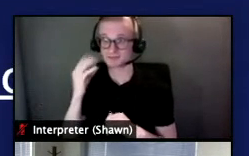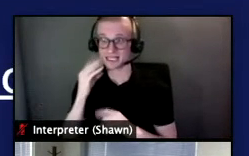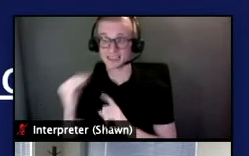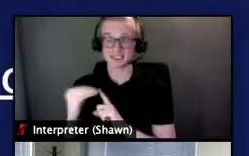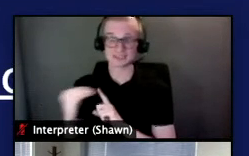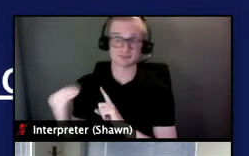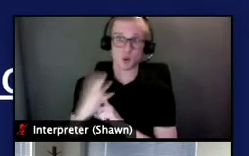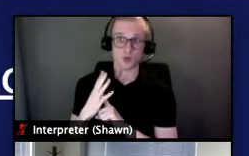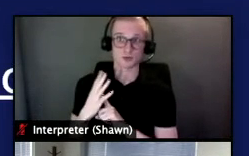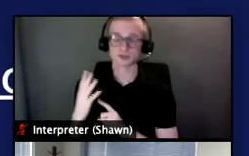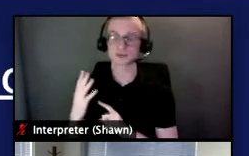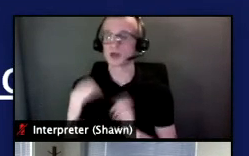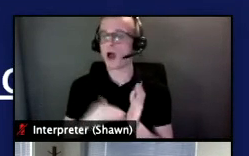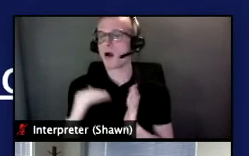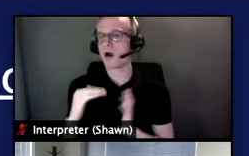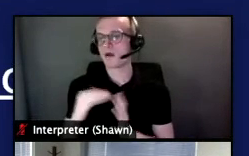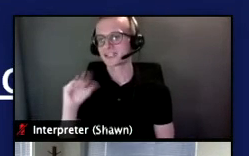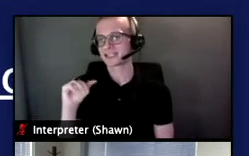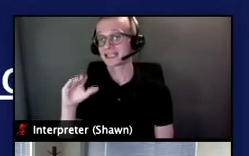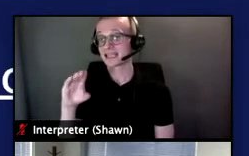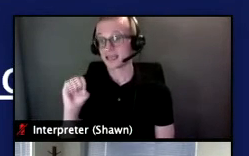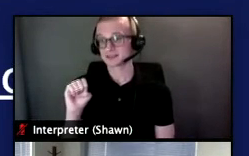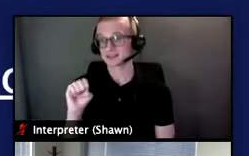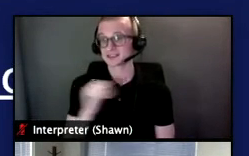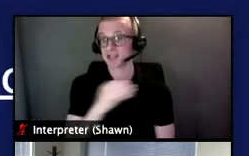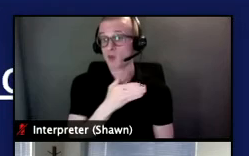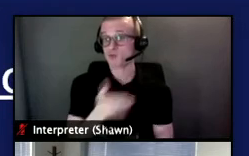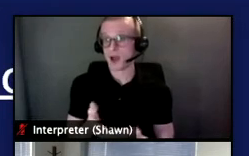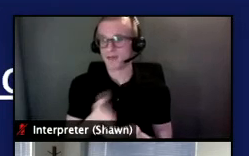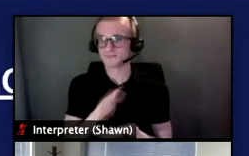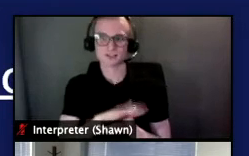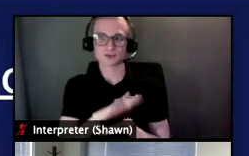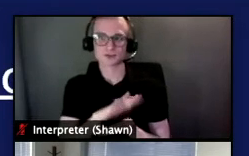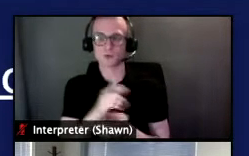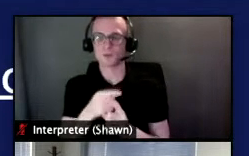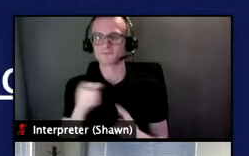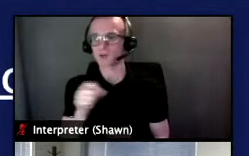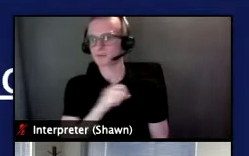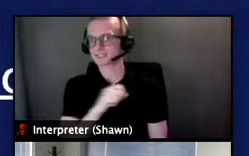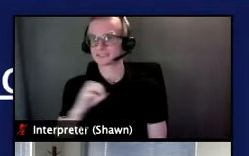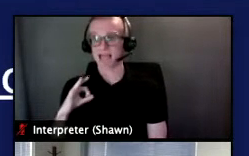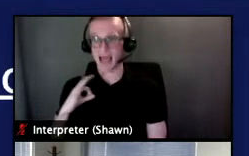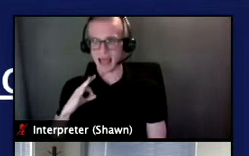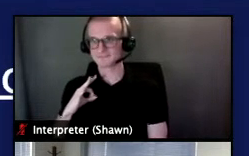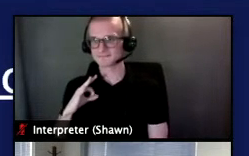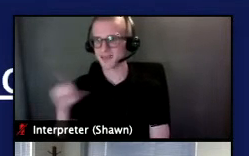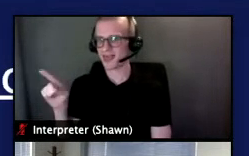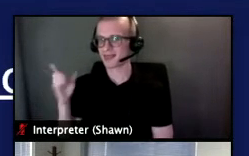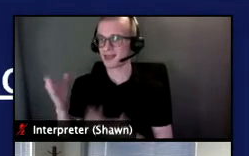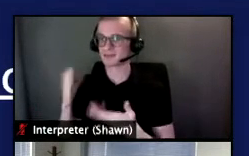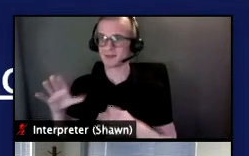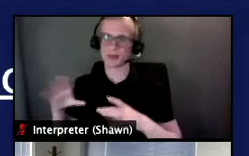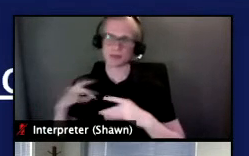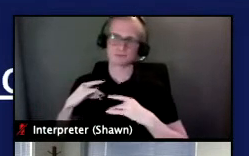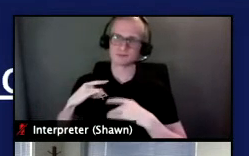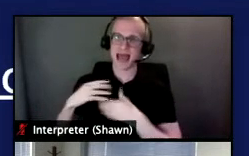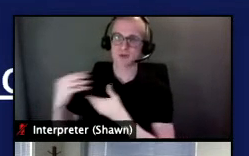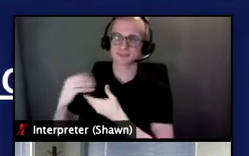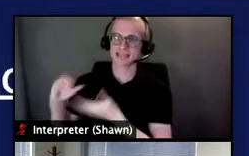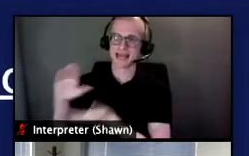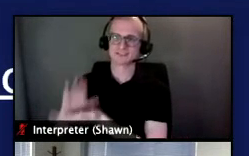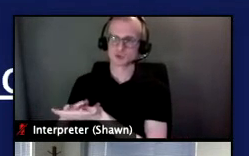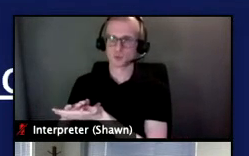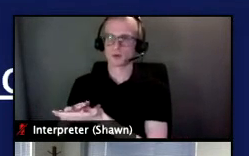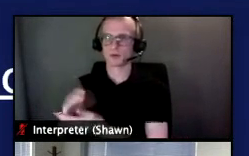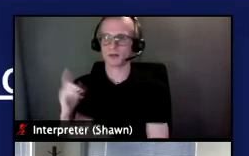as you know, cases are actually brought in from staff who might catch it outside of the school and then might spread it among